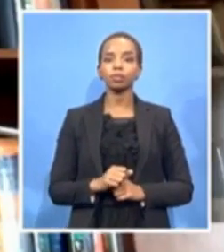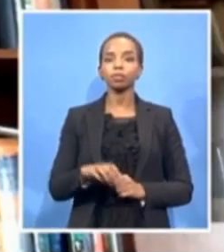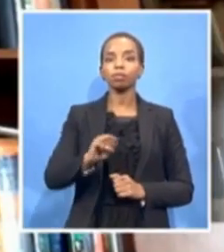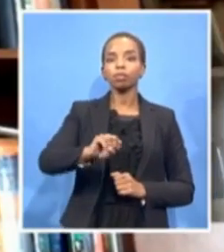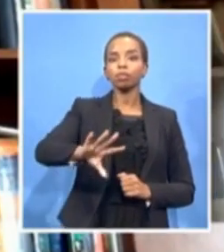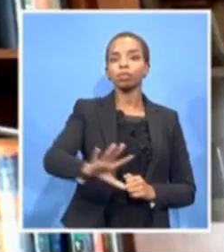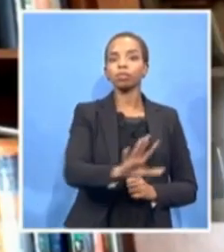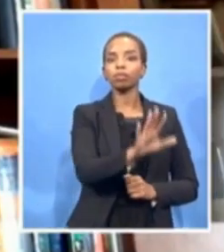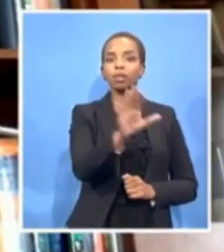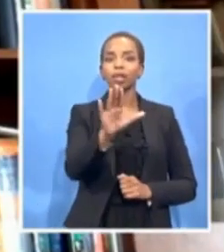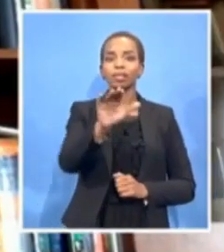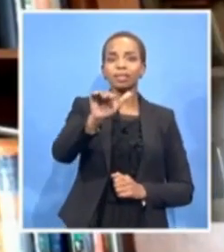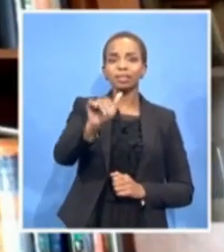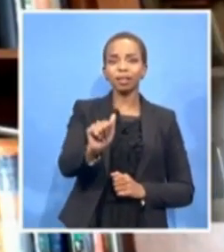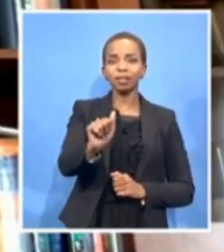Zuma,